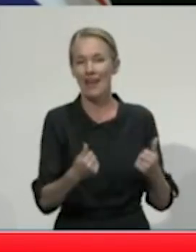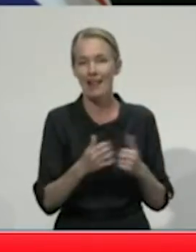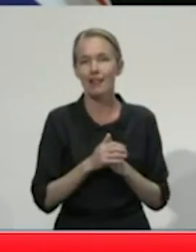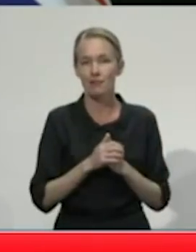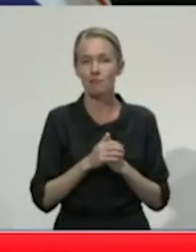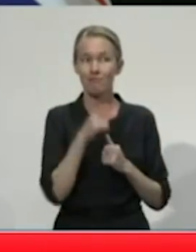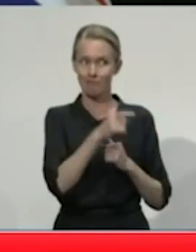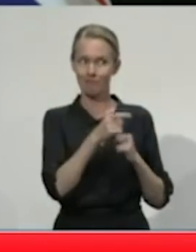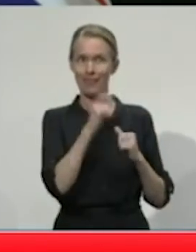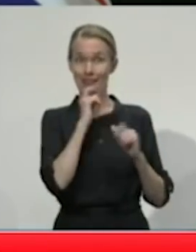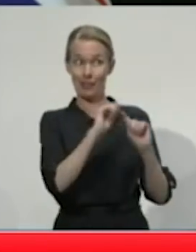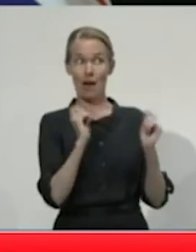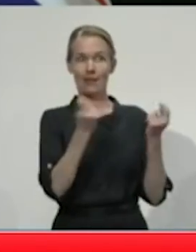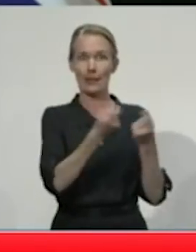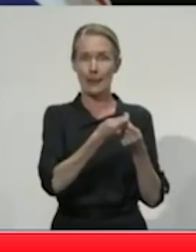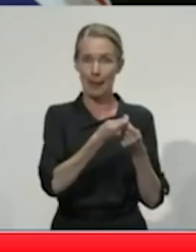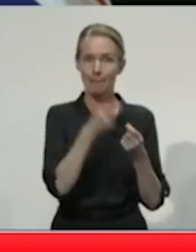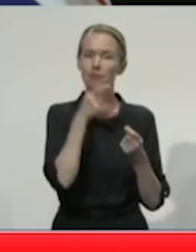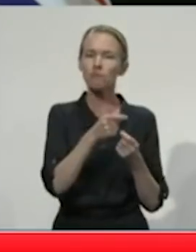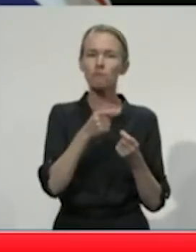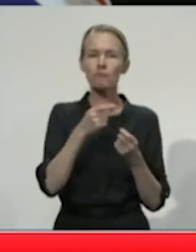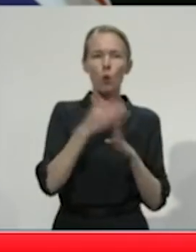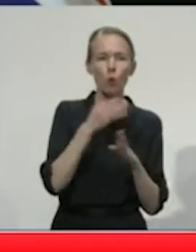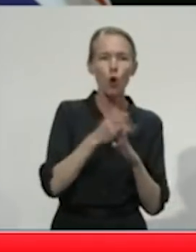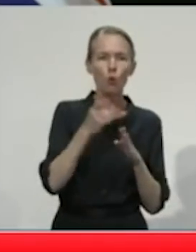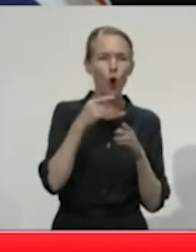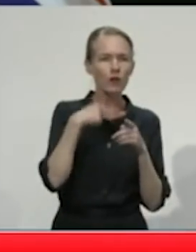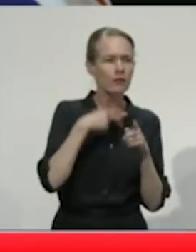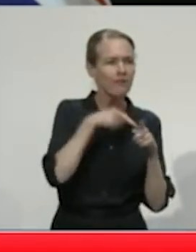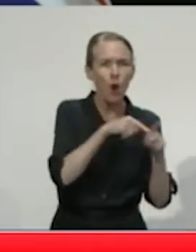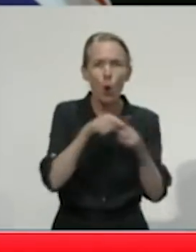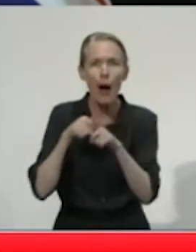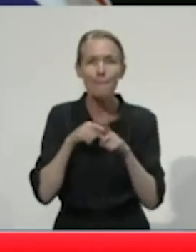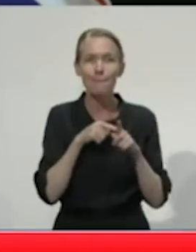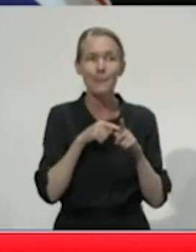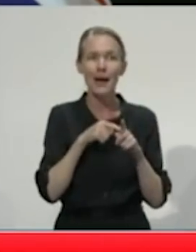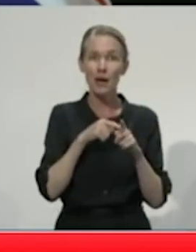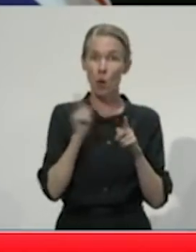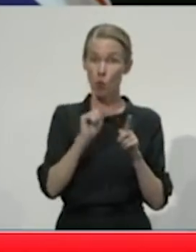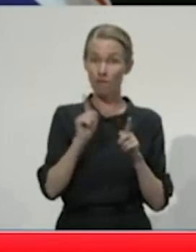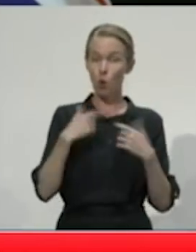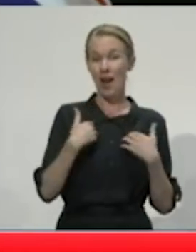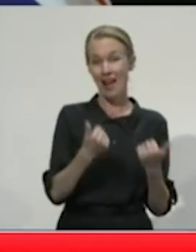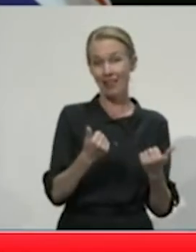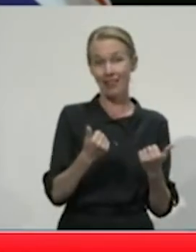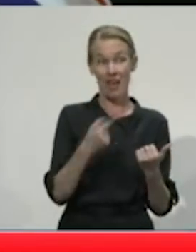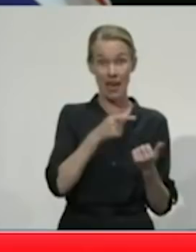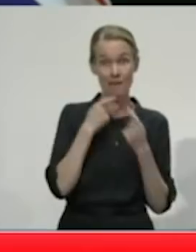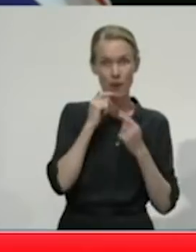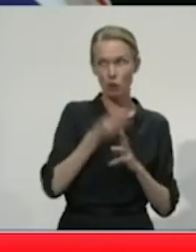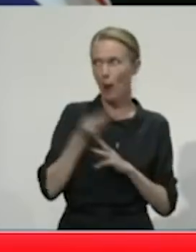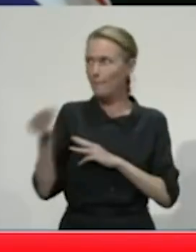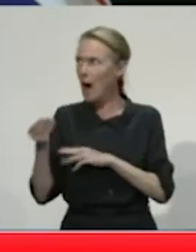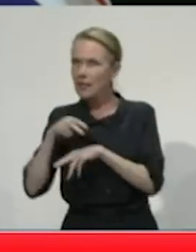the purposes of this public health contact tracing response, not for enforcement. So the only information that's held is that